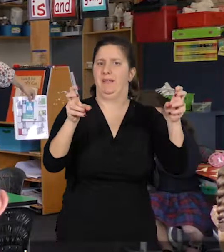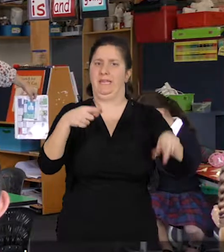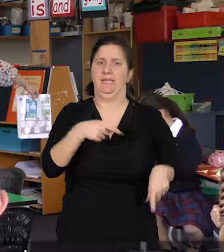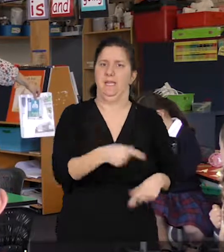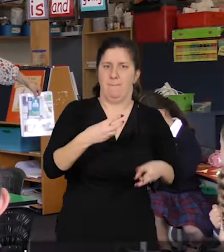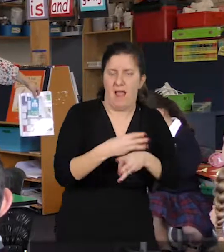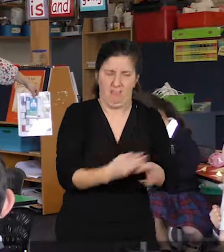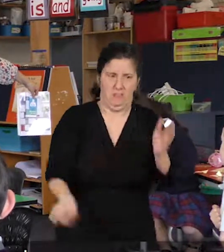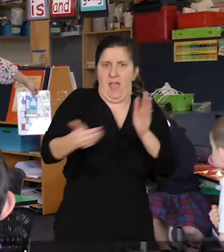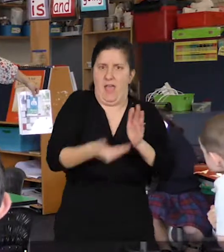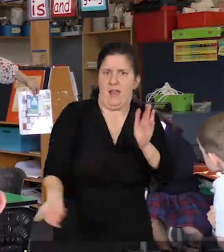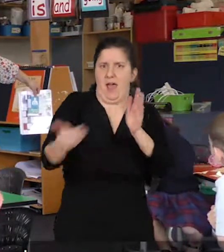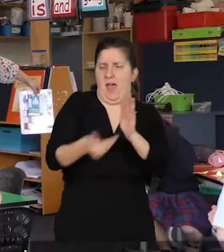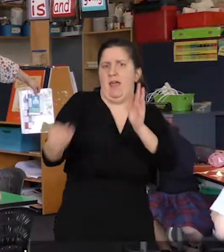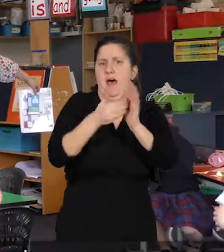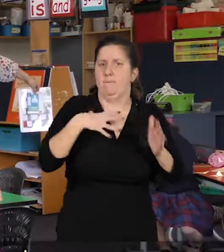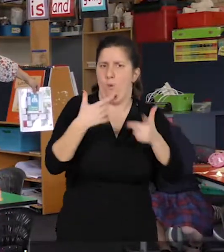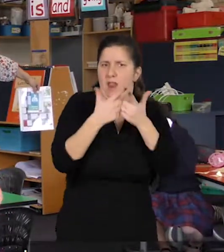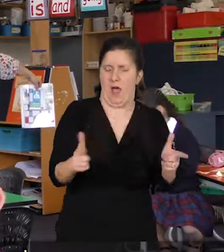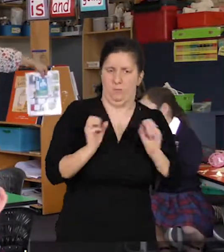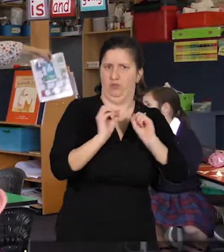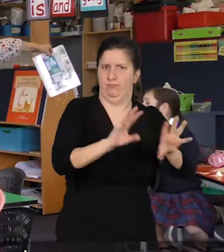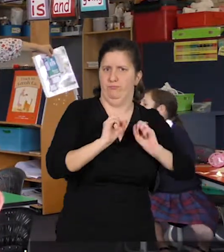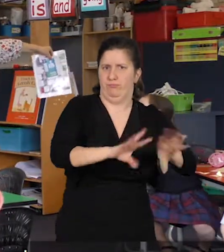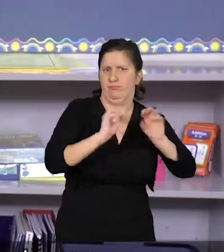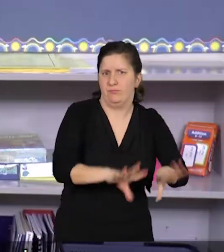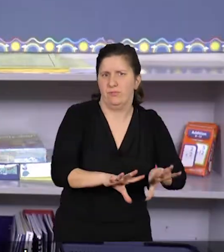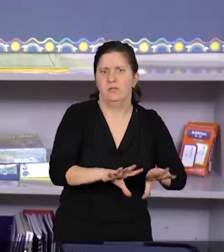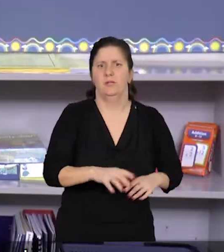to incorporate maths, number,